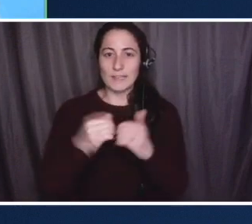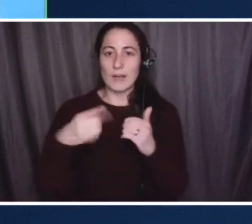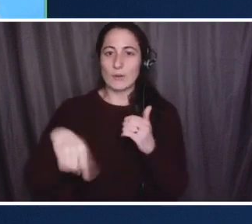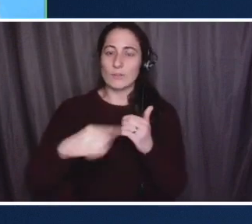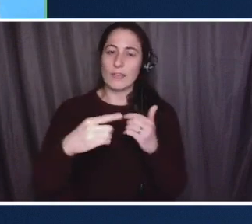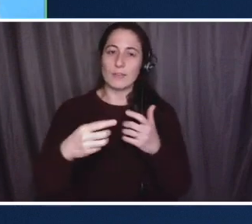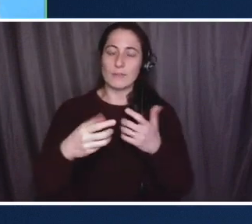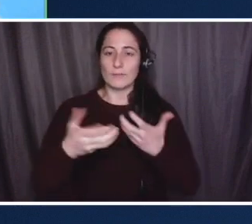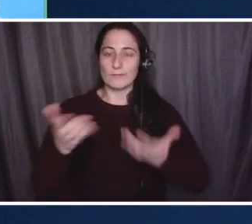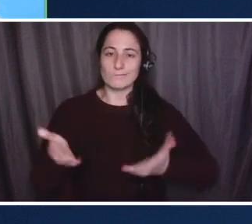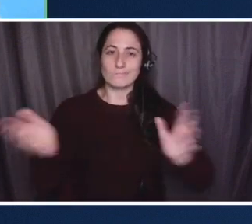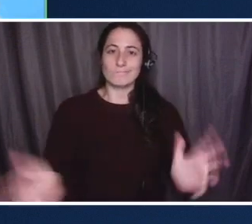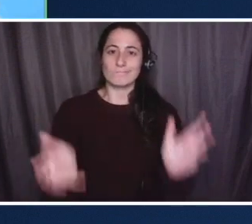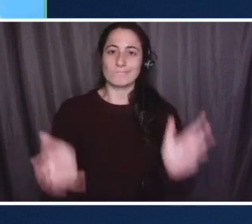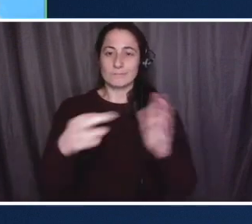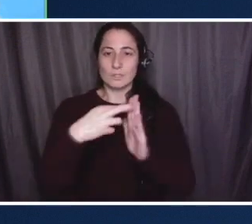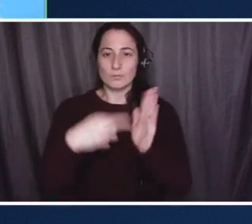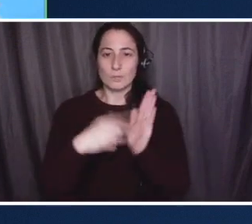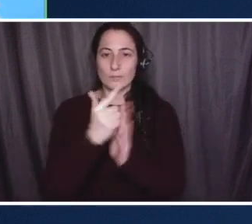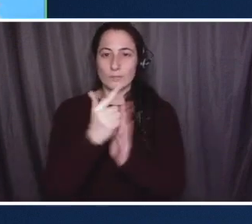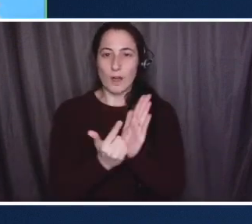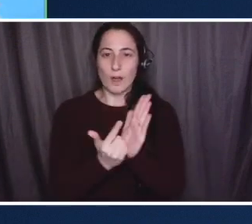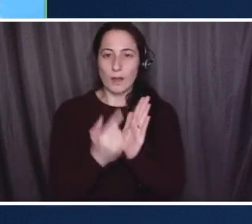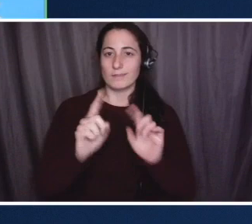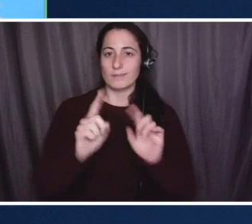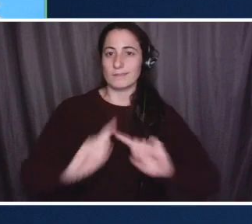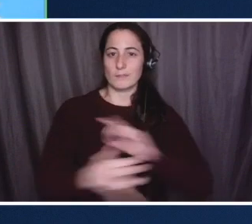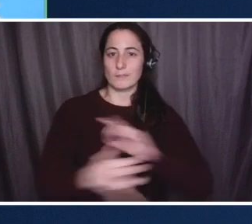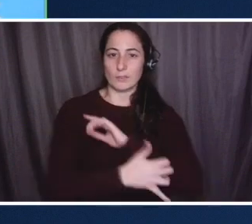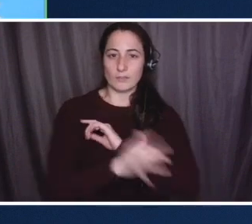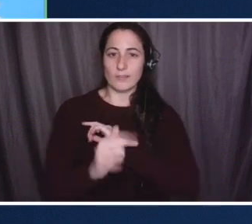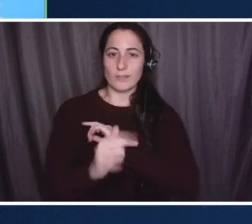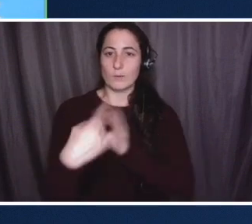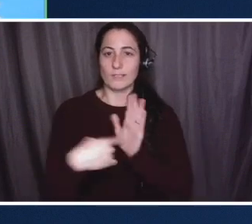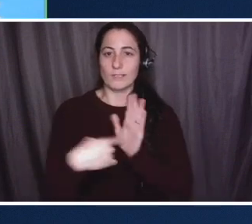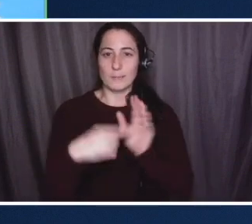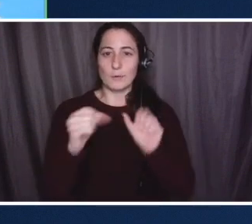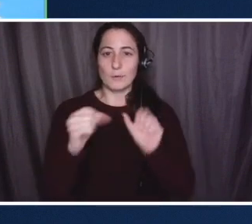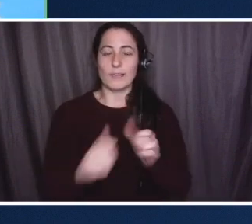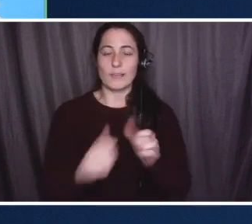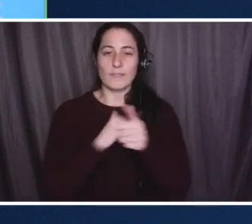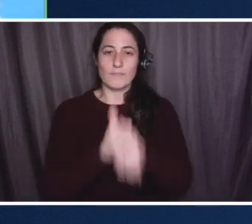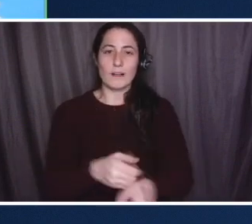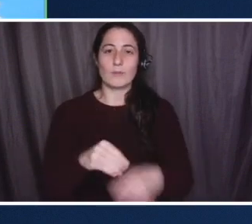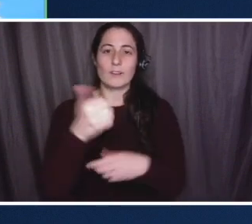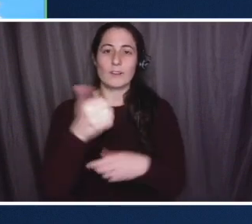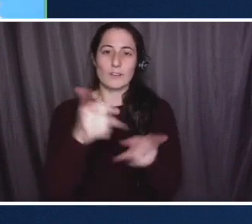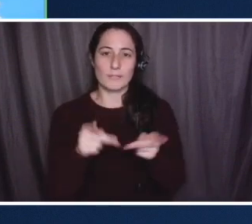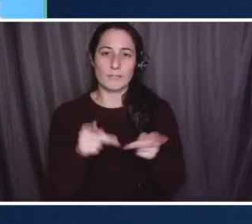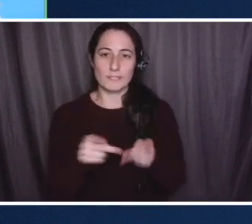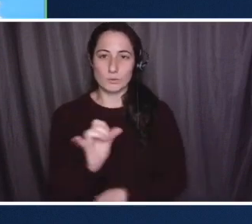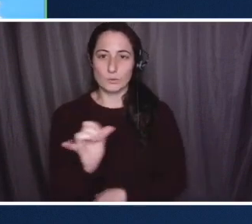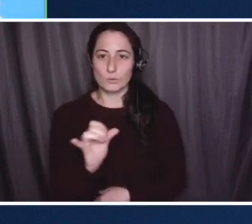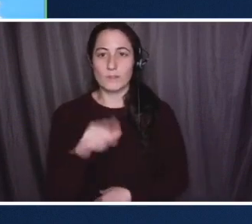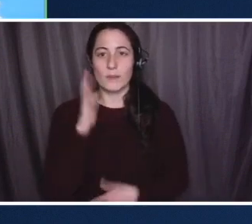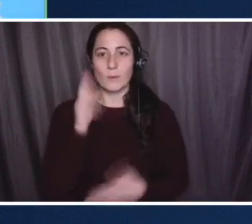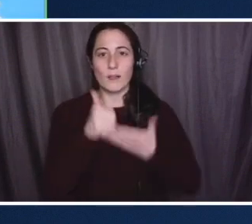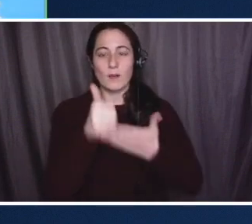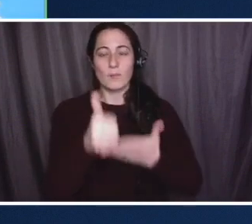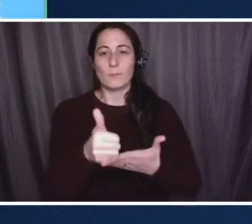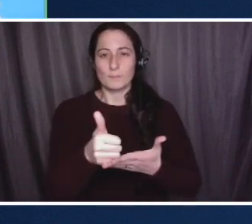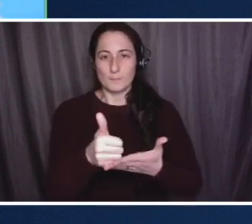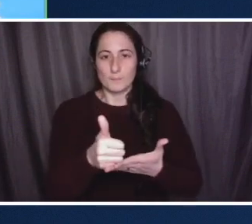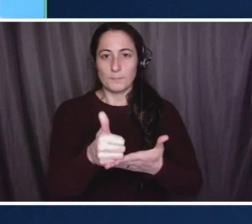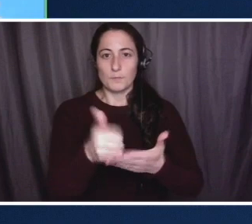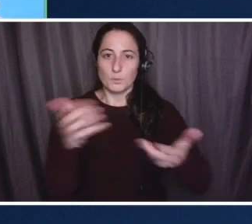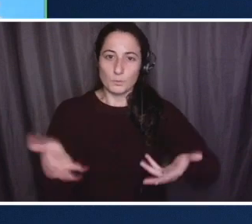countries. And that's an example that can be followed in other regions, and it could help as a tool to promote the